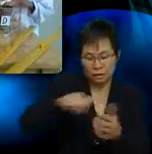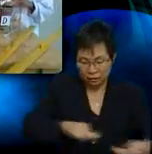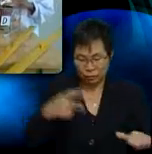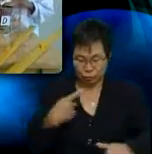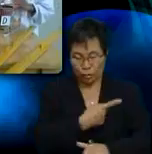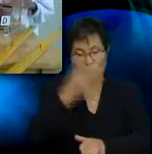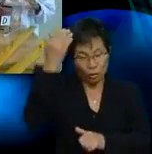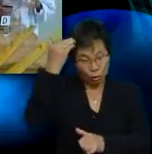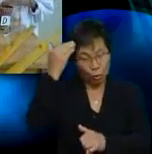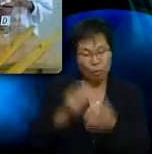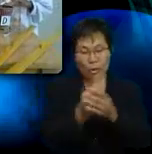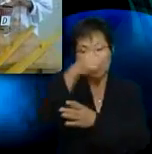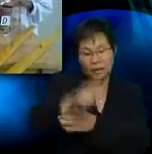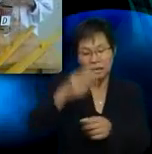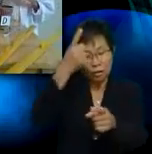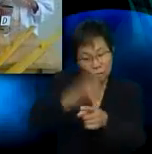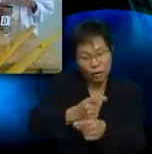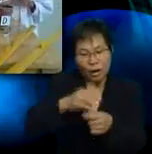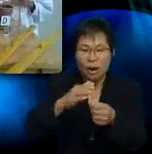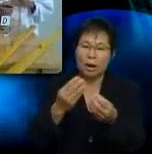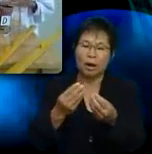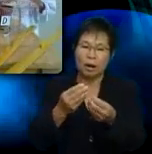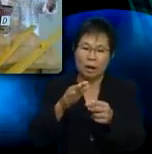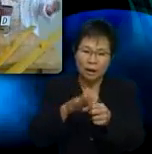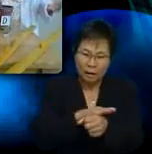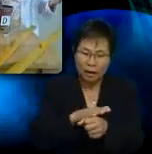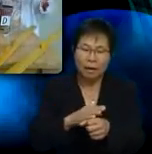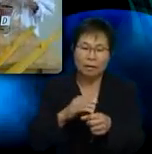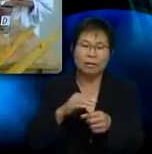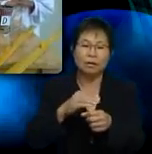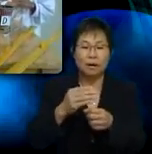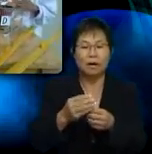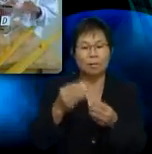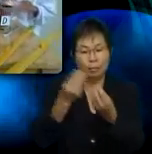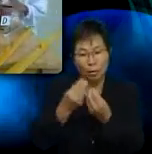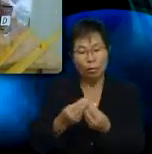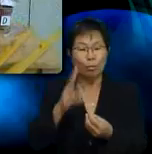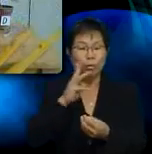we know that plants need the right amount of water to survive.